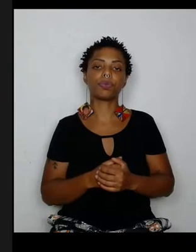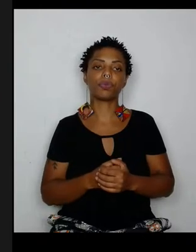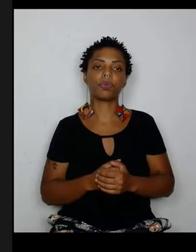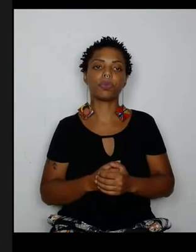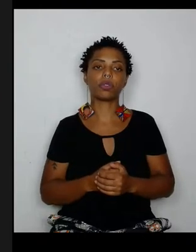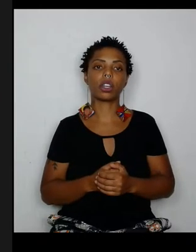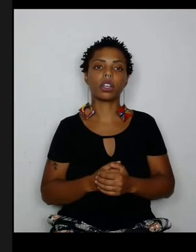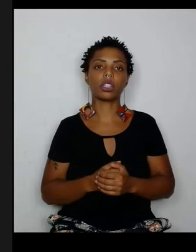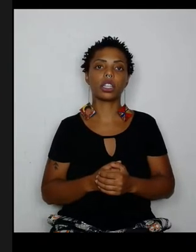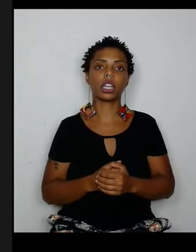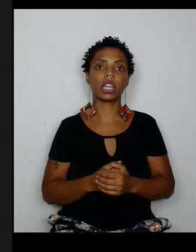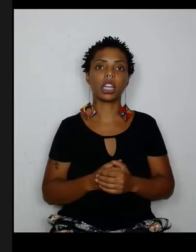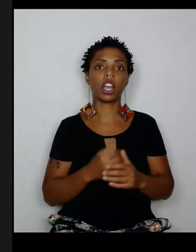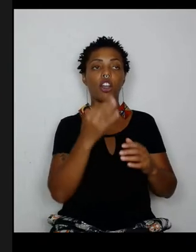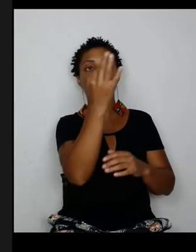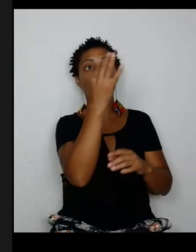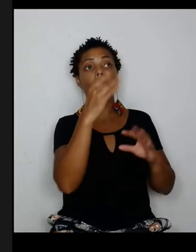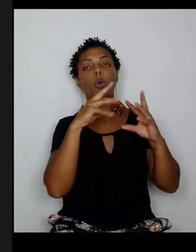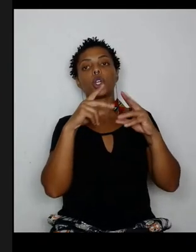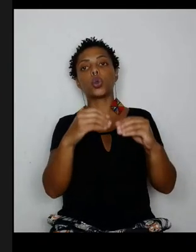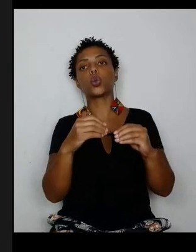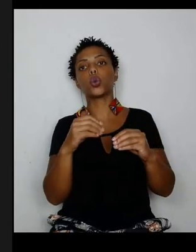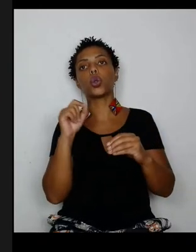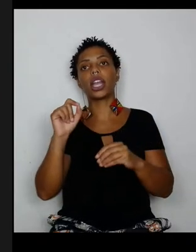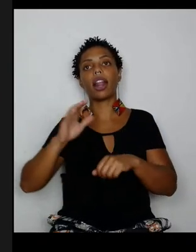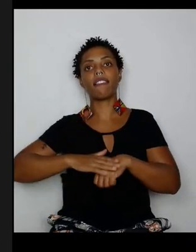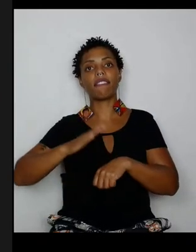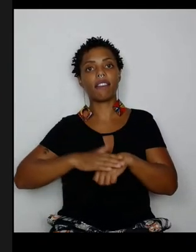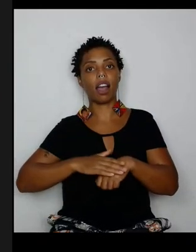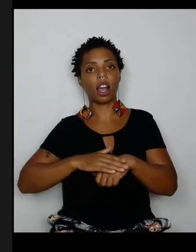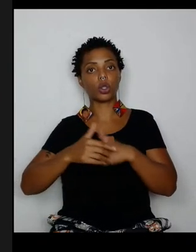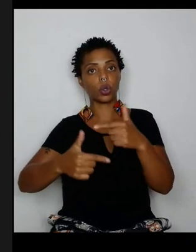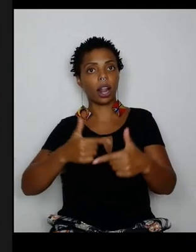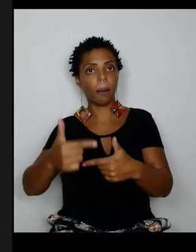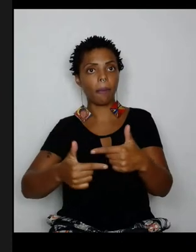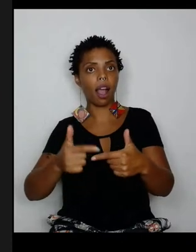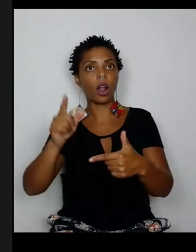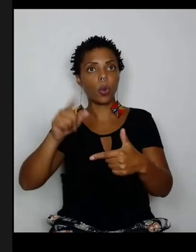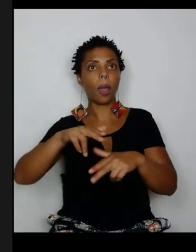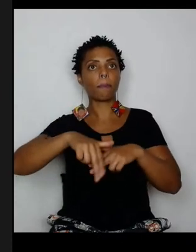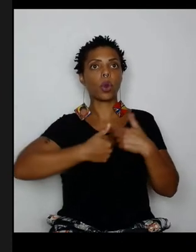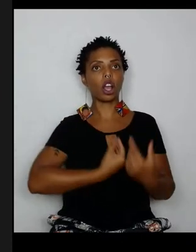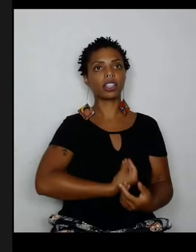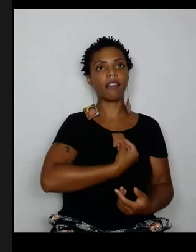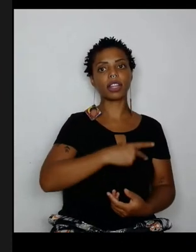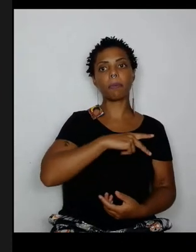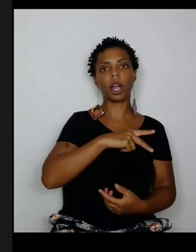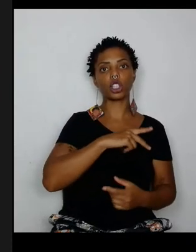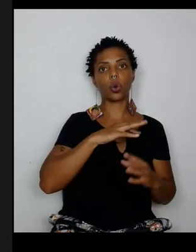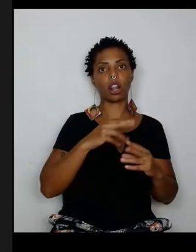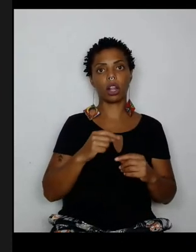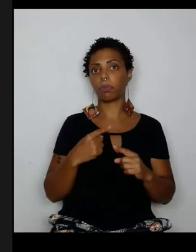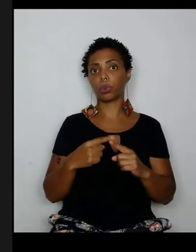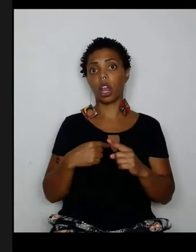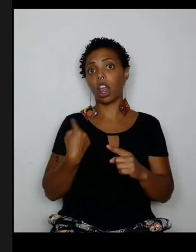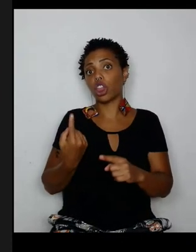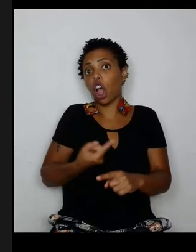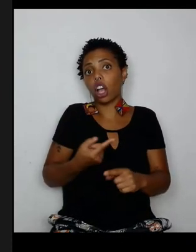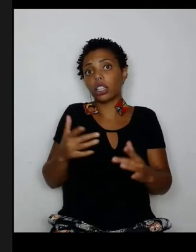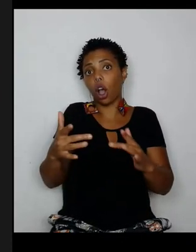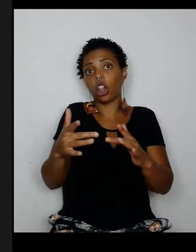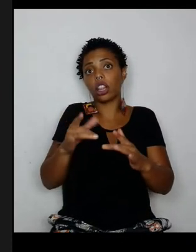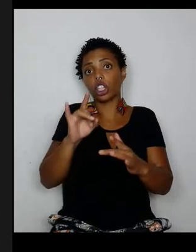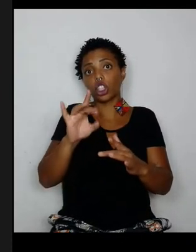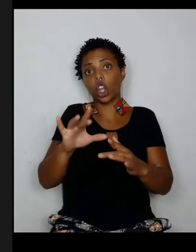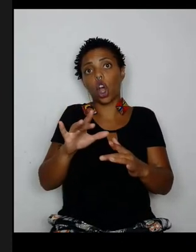artist is ruled out of court we only care about the work i mean that is formalism we look at the work in